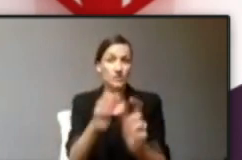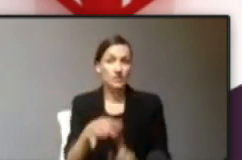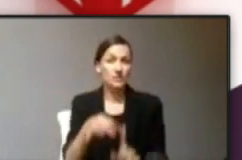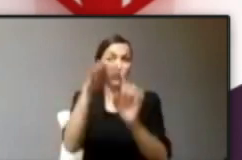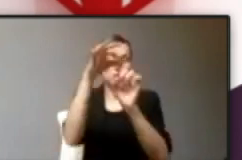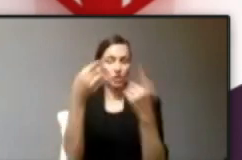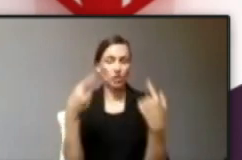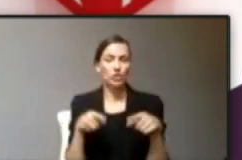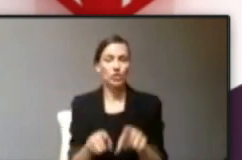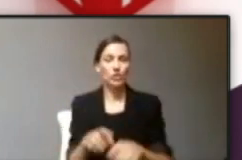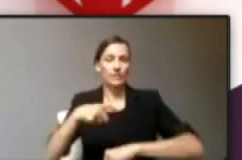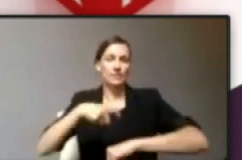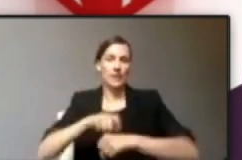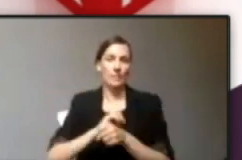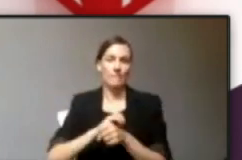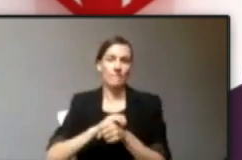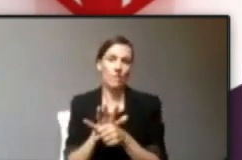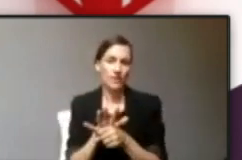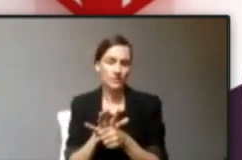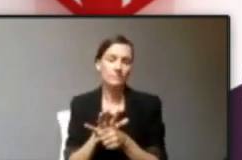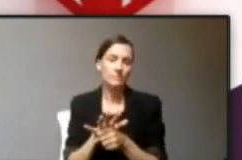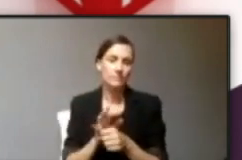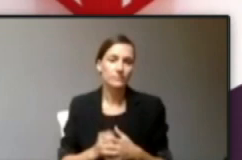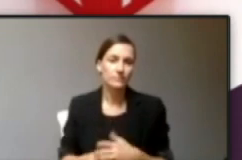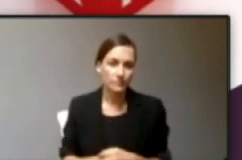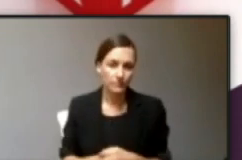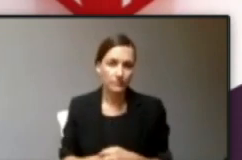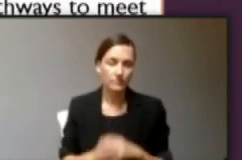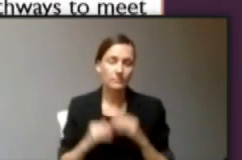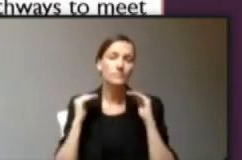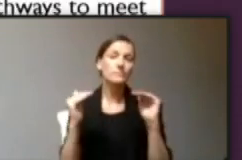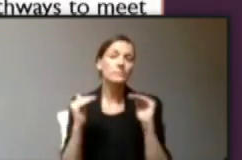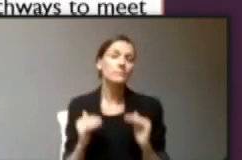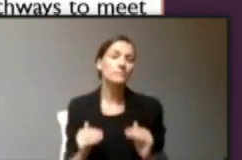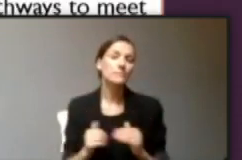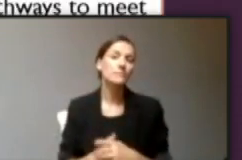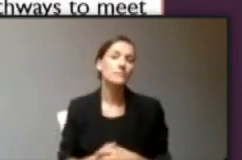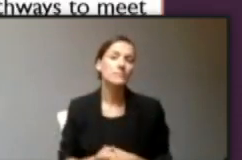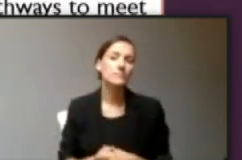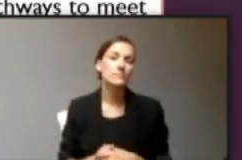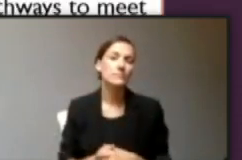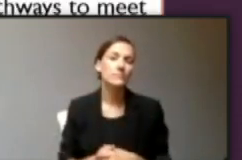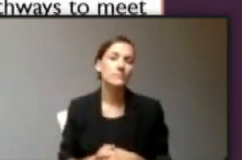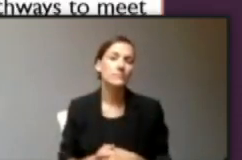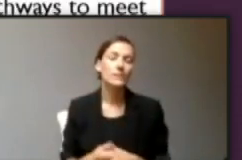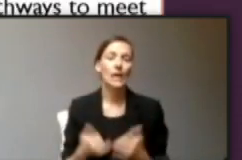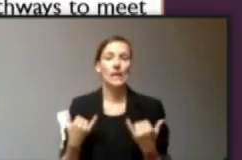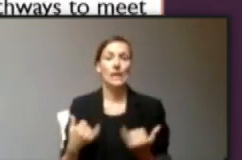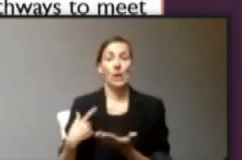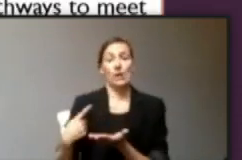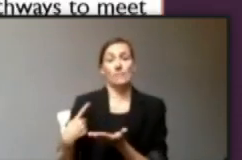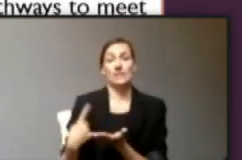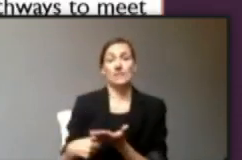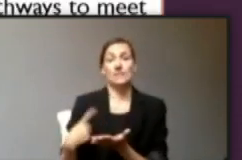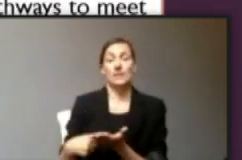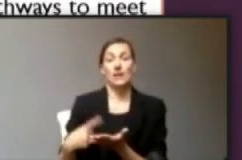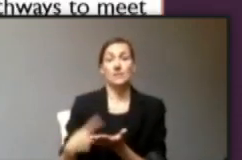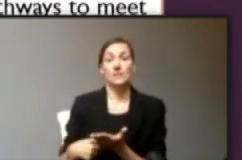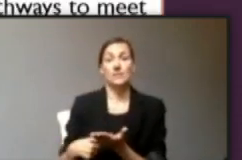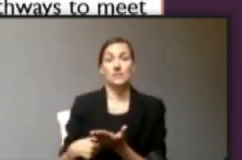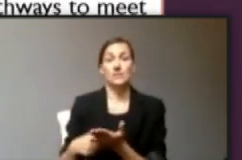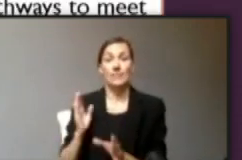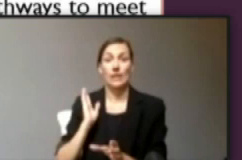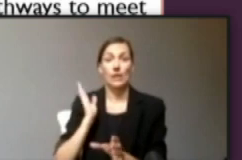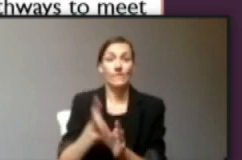this time of COVID-19. Okay, so the next slide. So now I'm going to talk a little bit about the